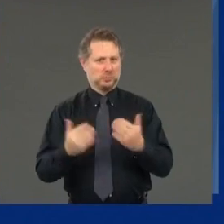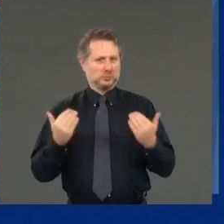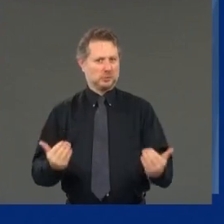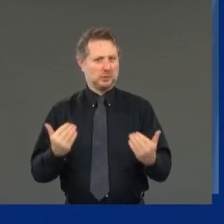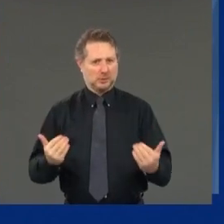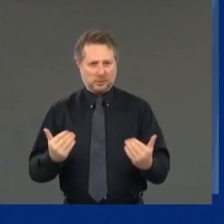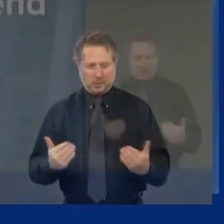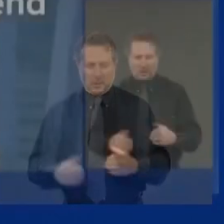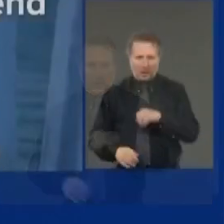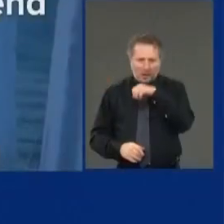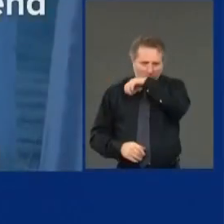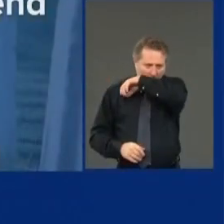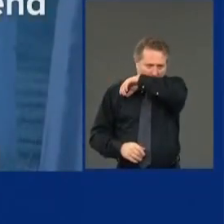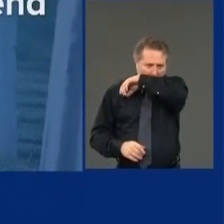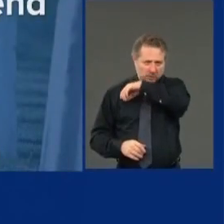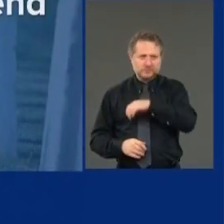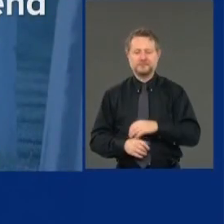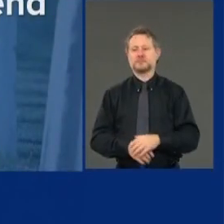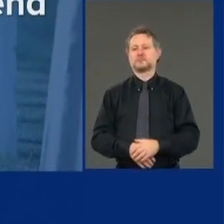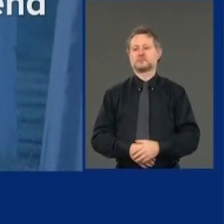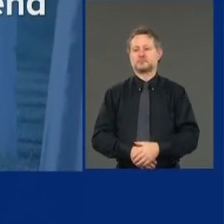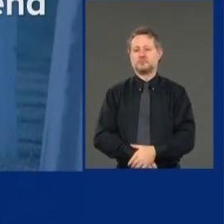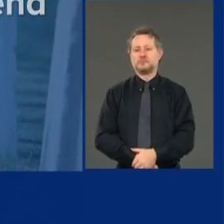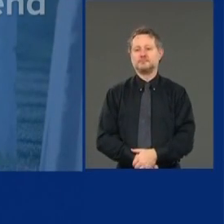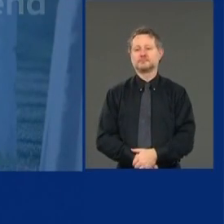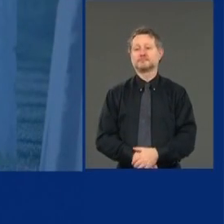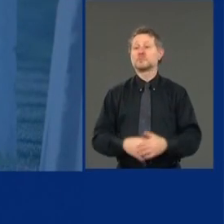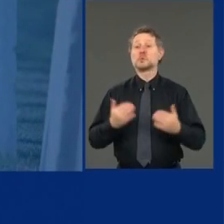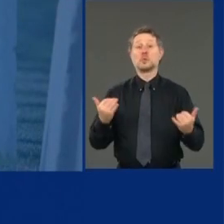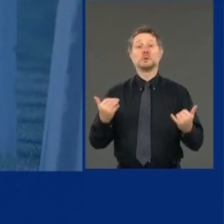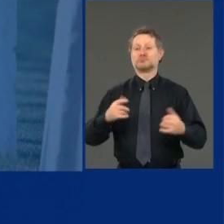is now upon us.